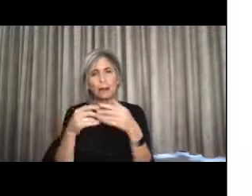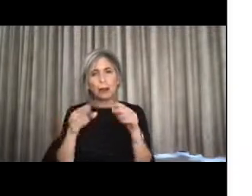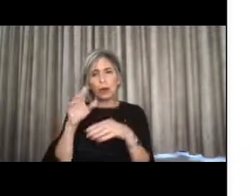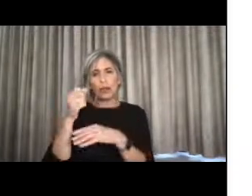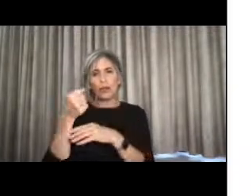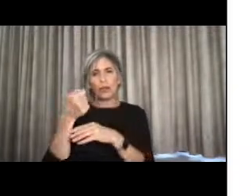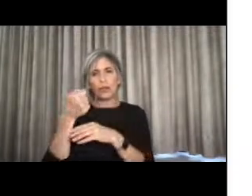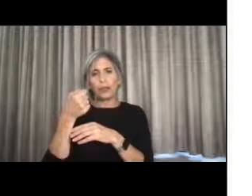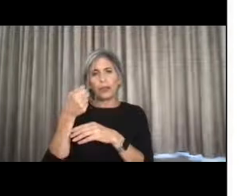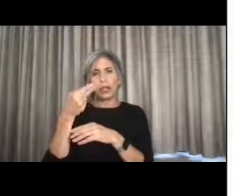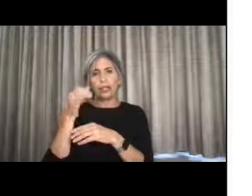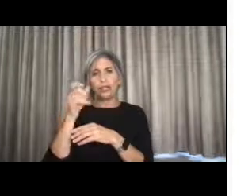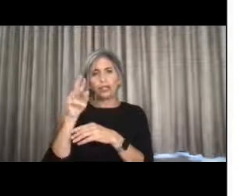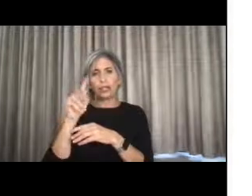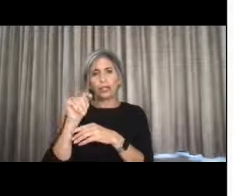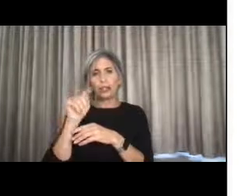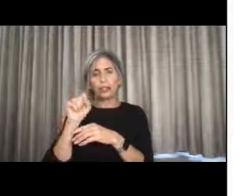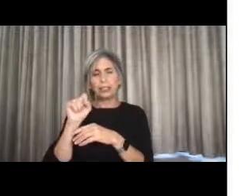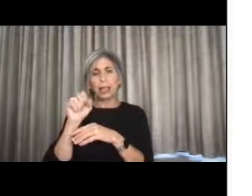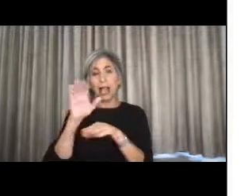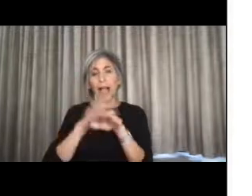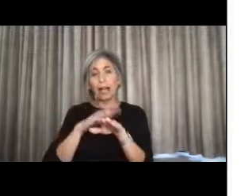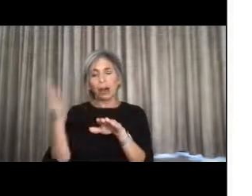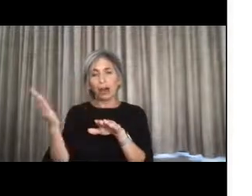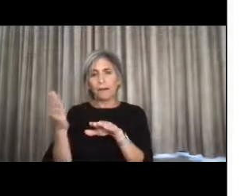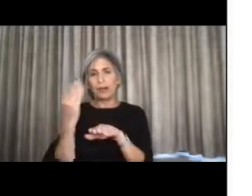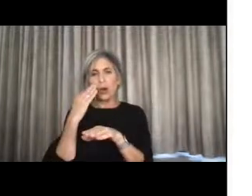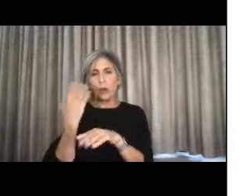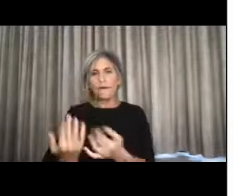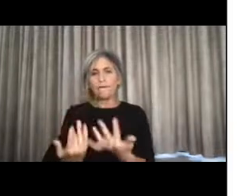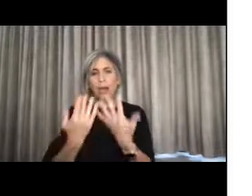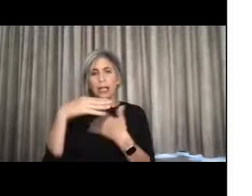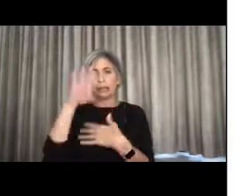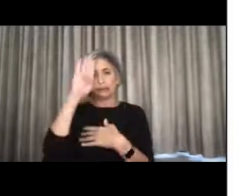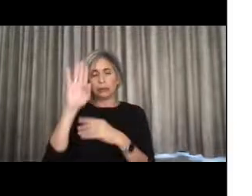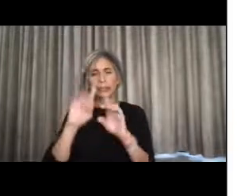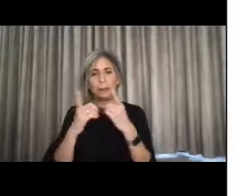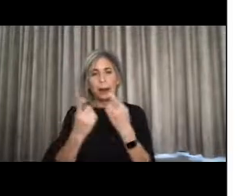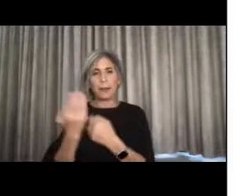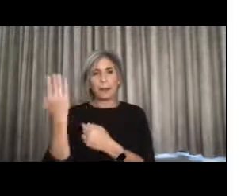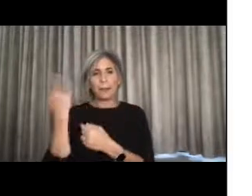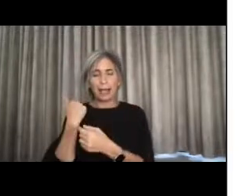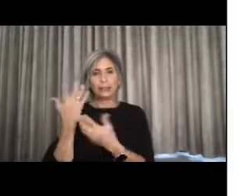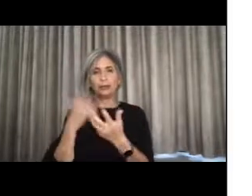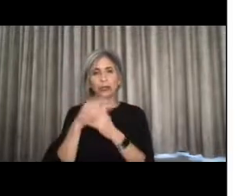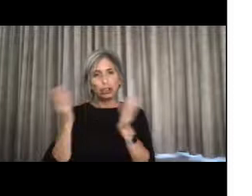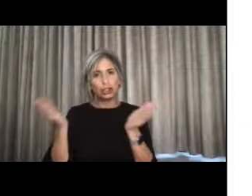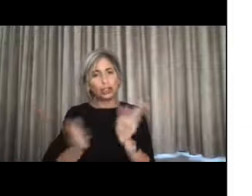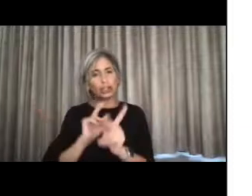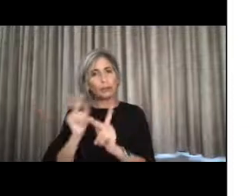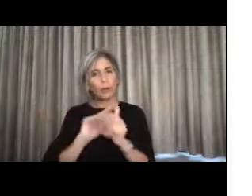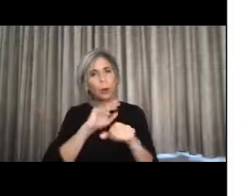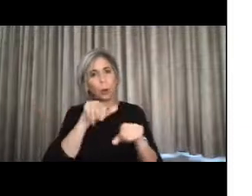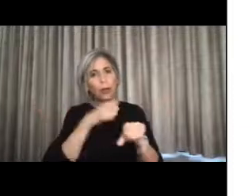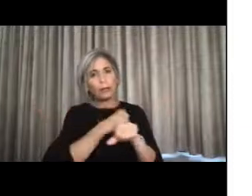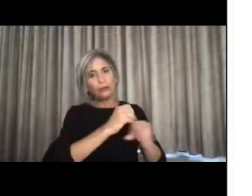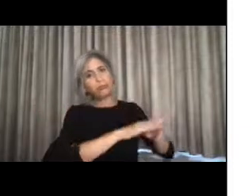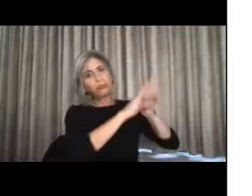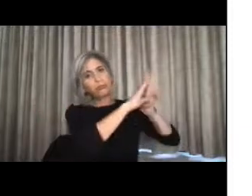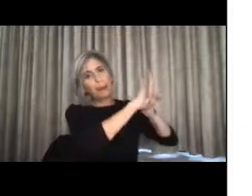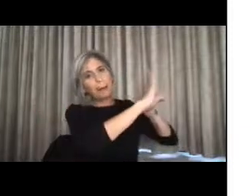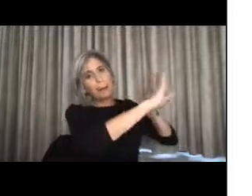shutters off. And I know the fire department in the past has encouraged a certain period after the hurricane is safely passed